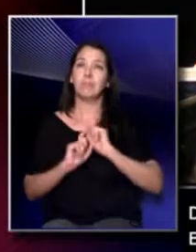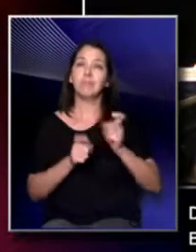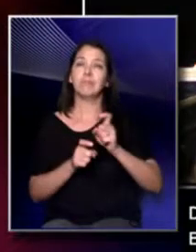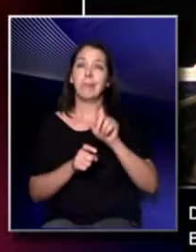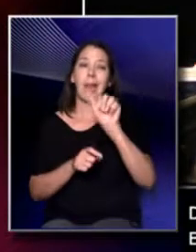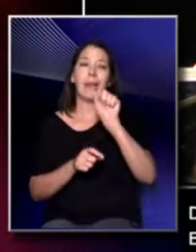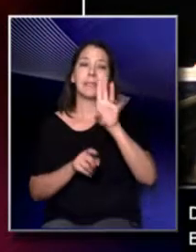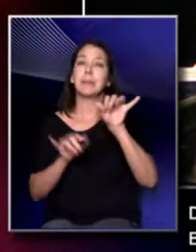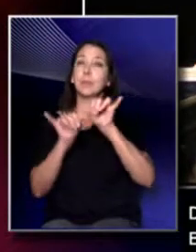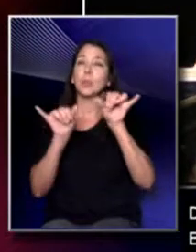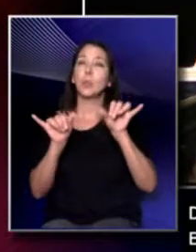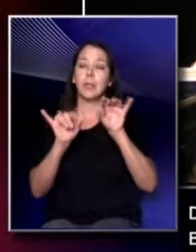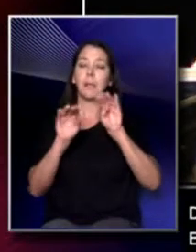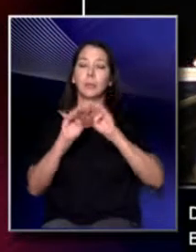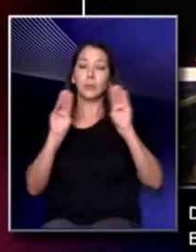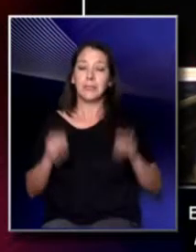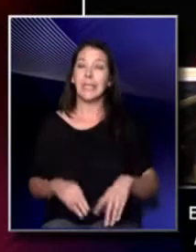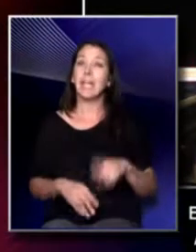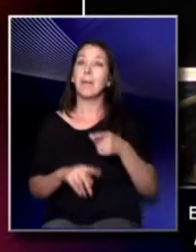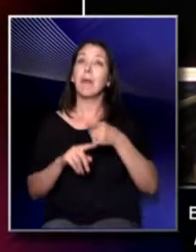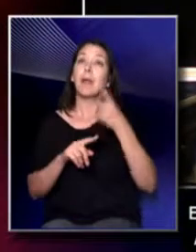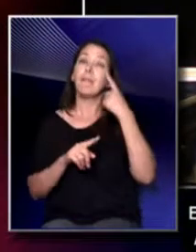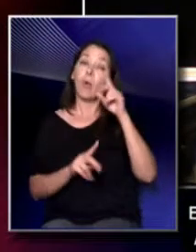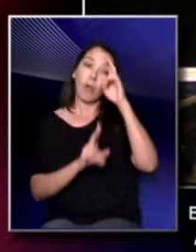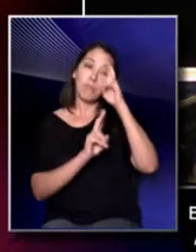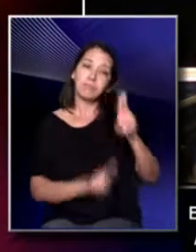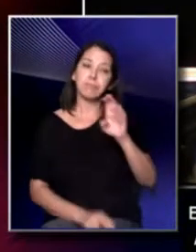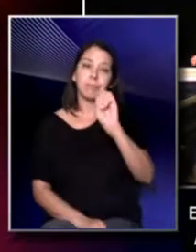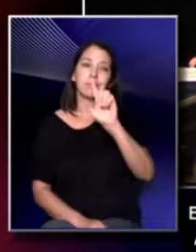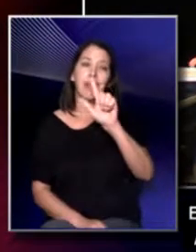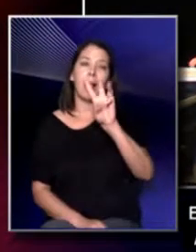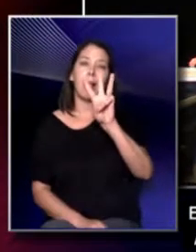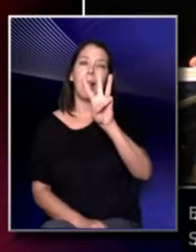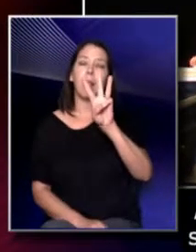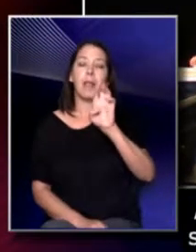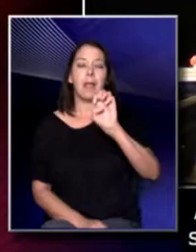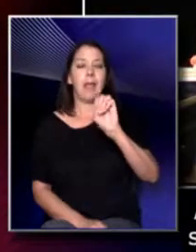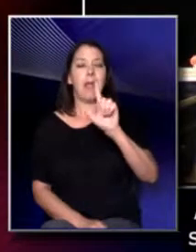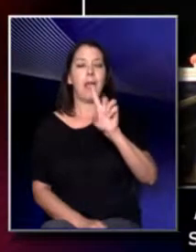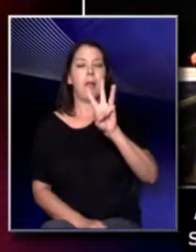in memory of Elwyn Slade. Does anybody know anything about Elwyn Slade?